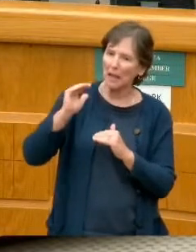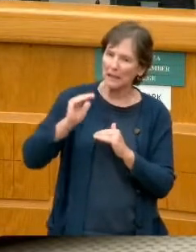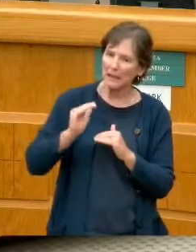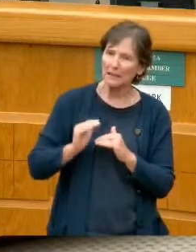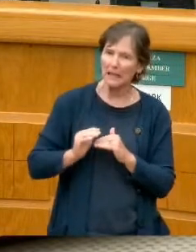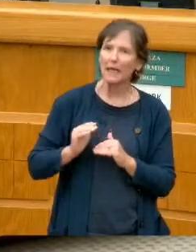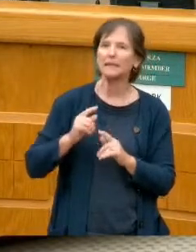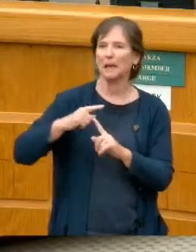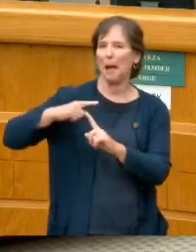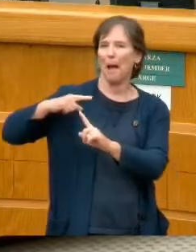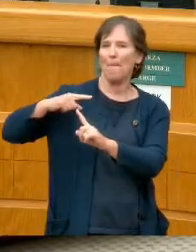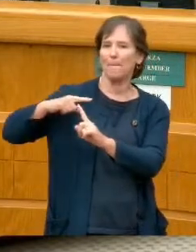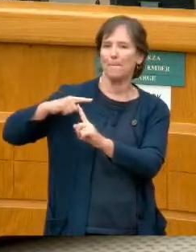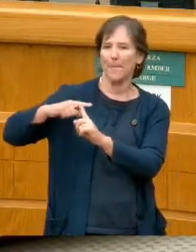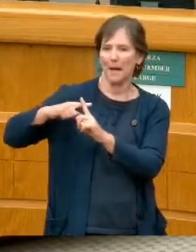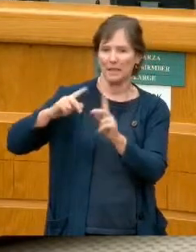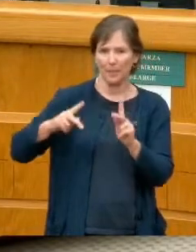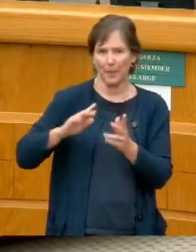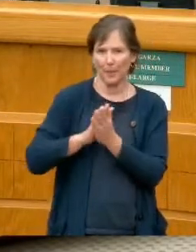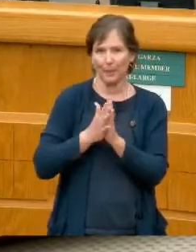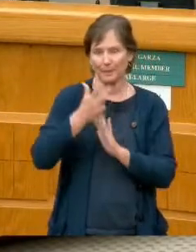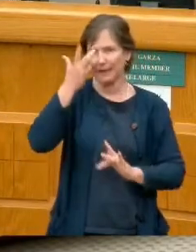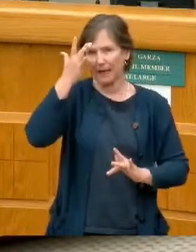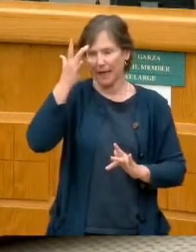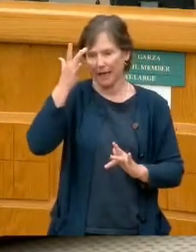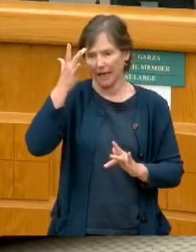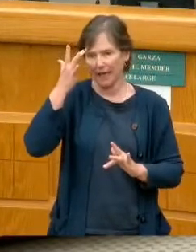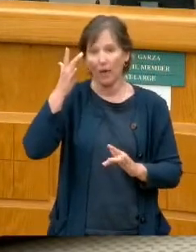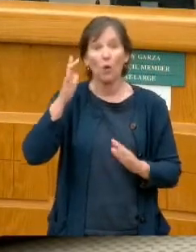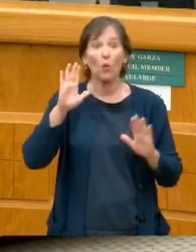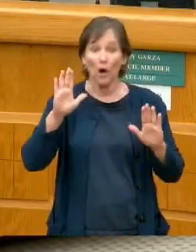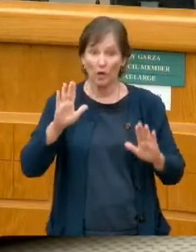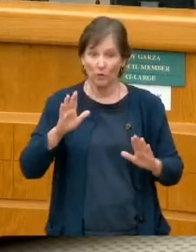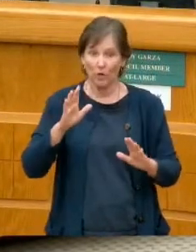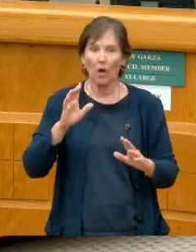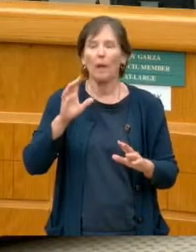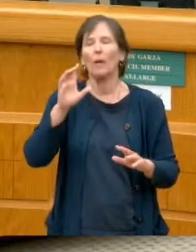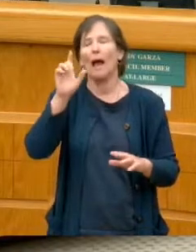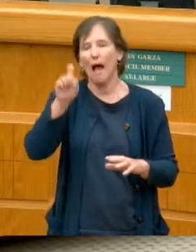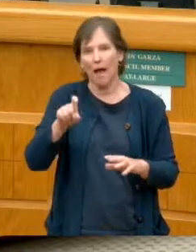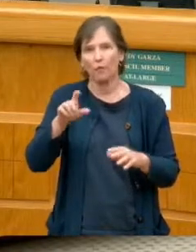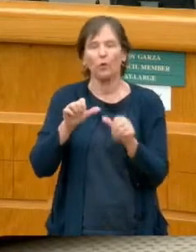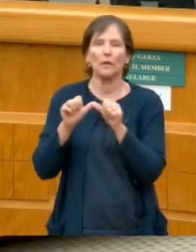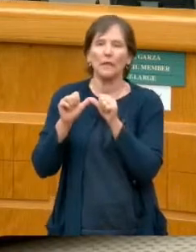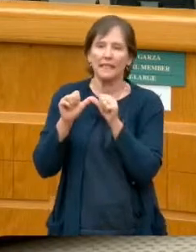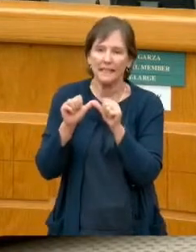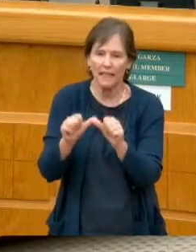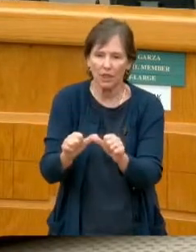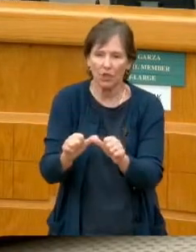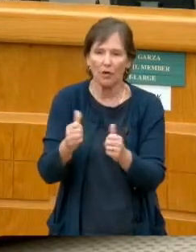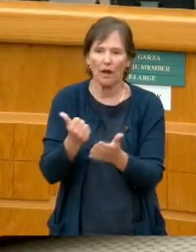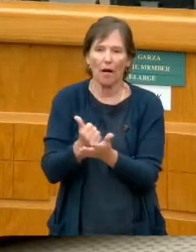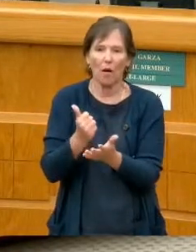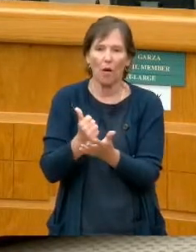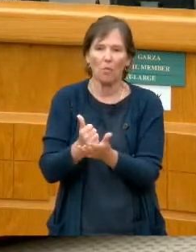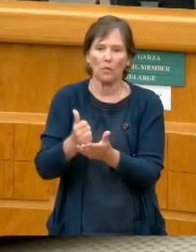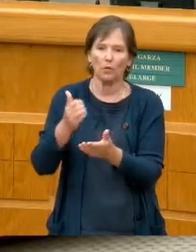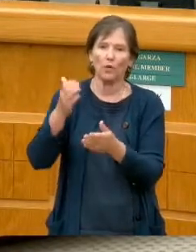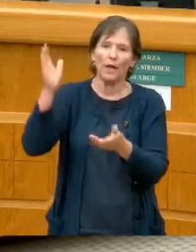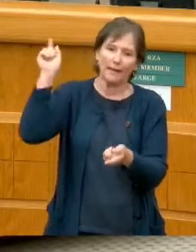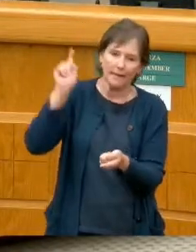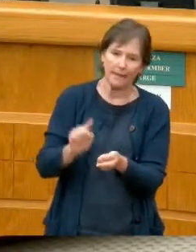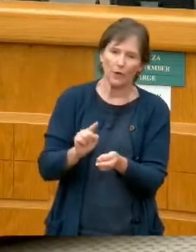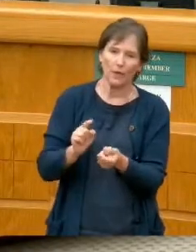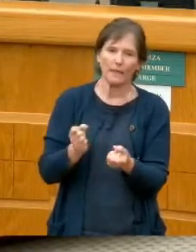Bend. Again, a good sign for all of us, and we must continue to decrease the cases in our area. As more of